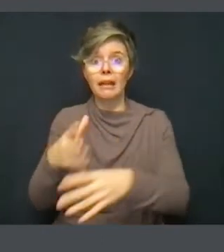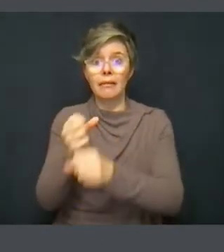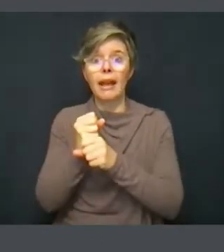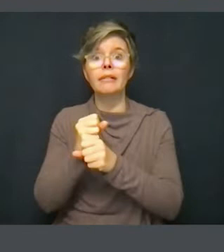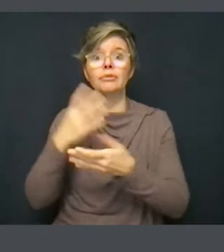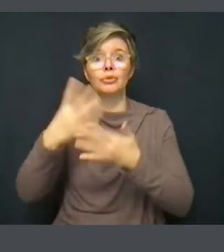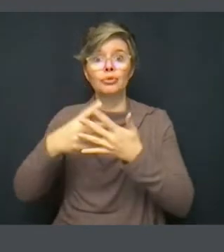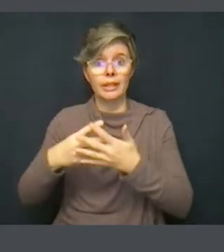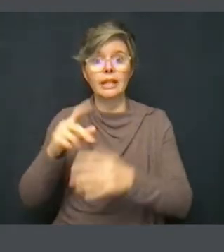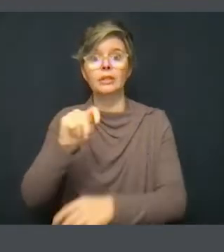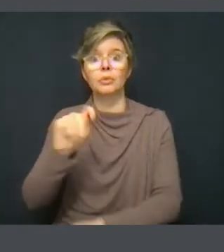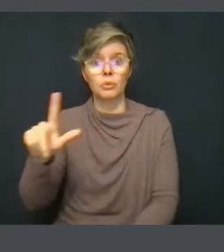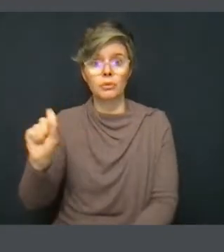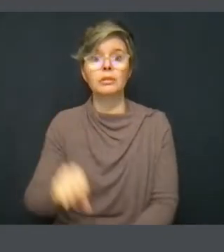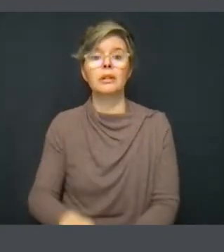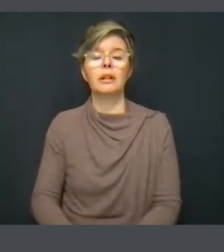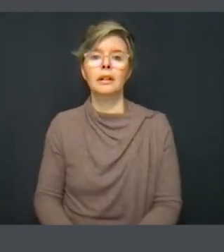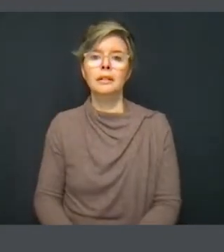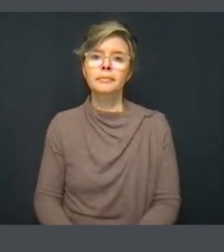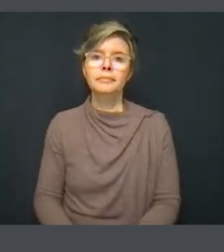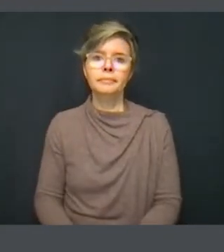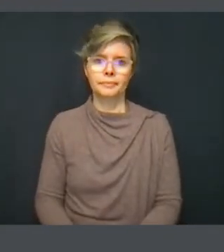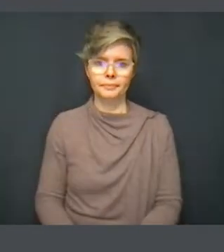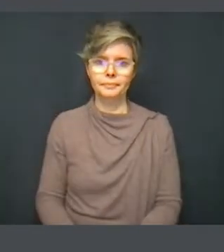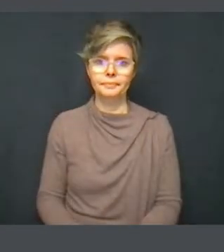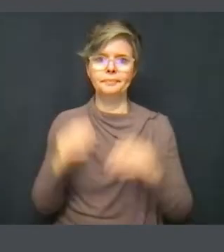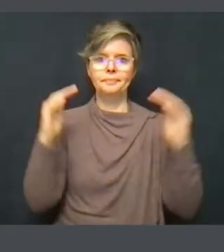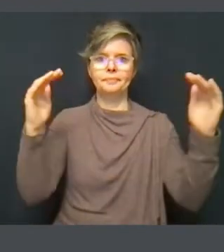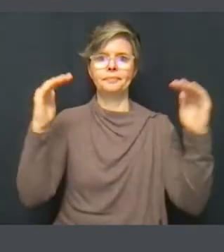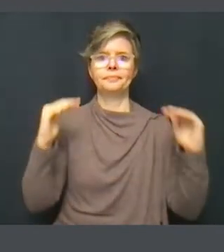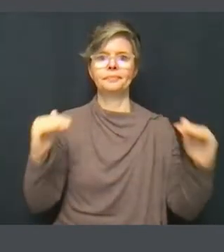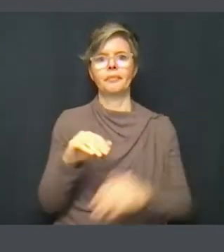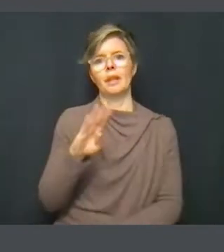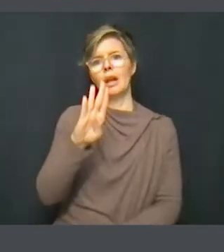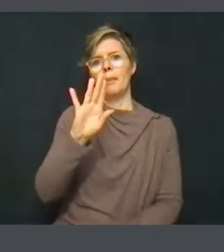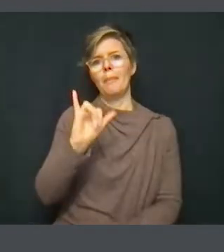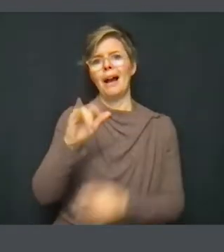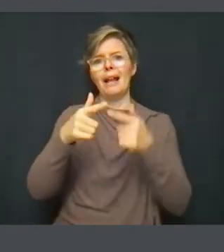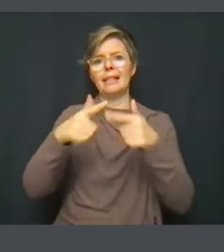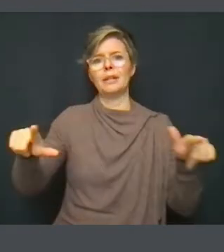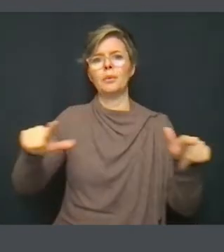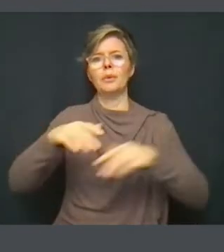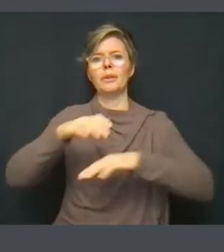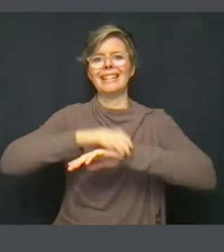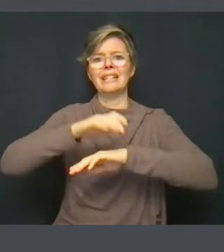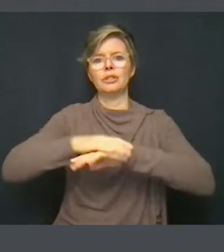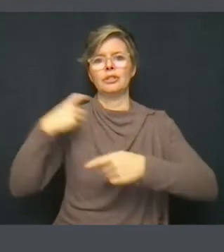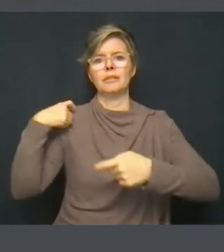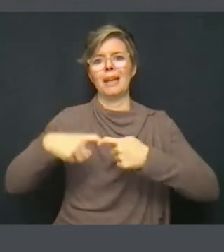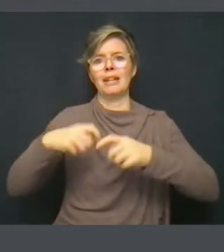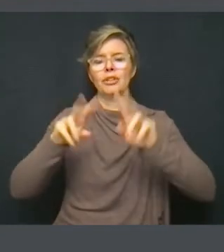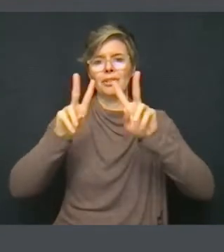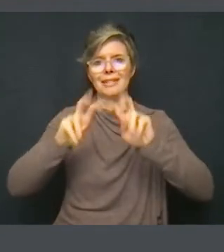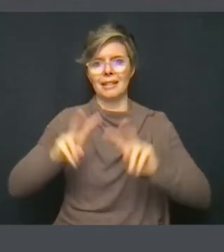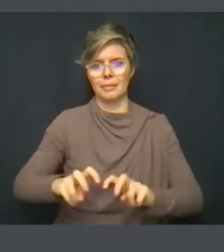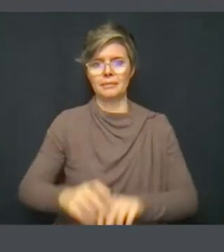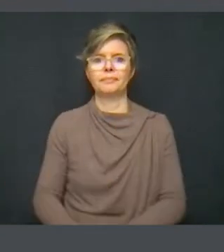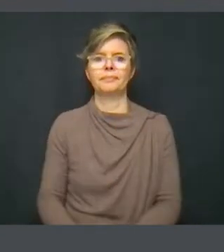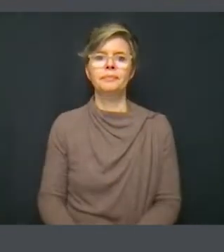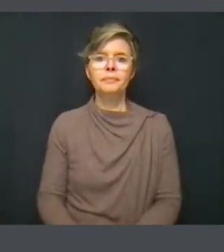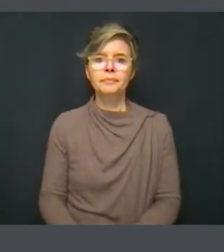Okay, and then there's this is like a full assessment. It's called the Bilingual English-Spanish Assessment, or the VESA. It's been